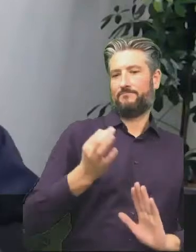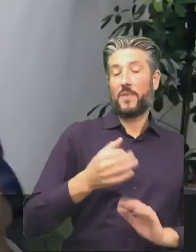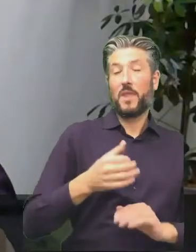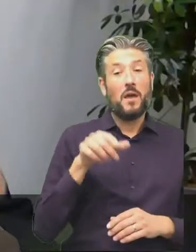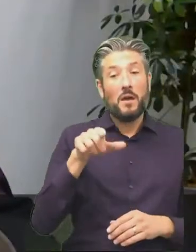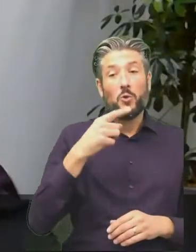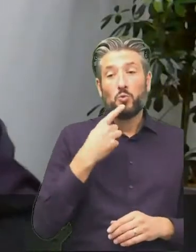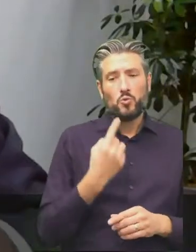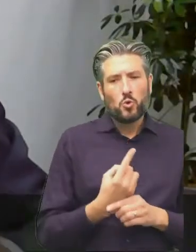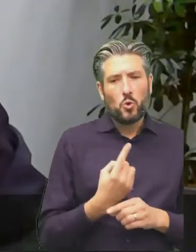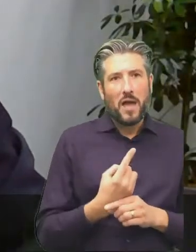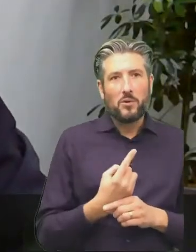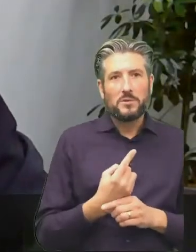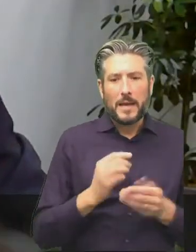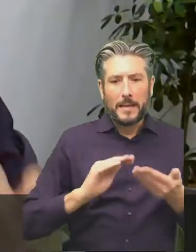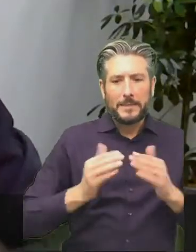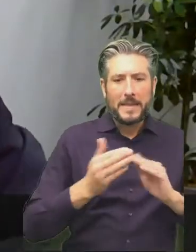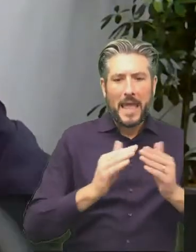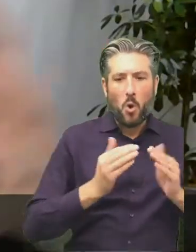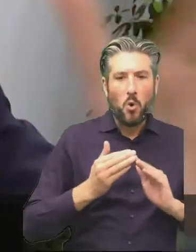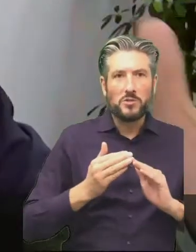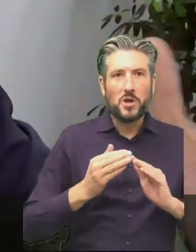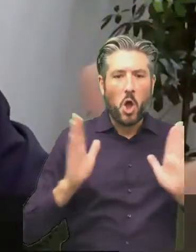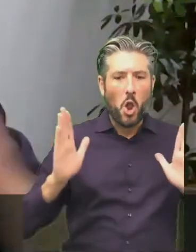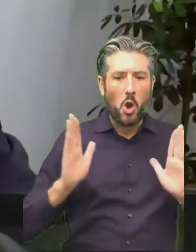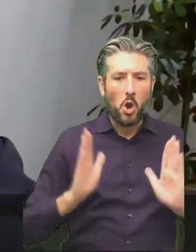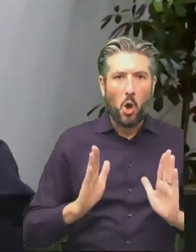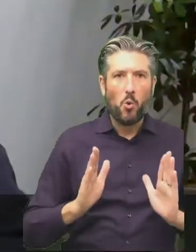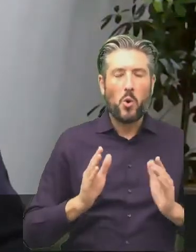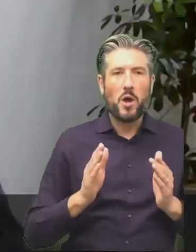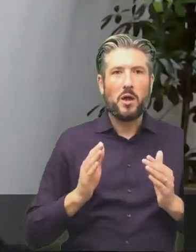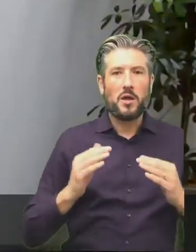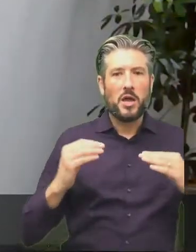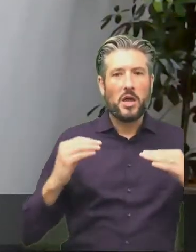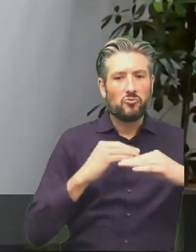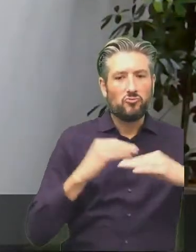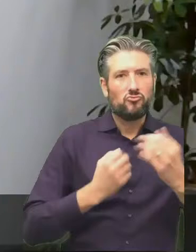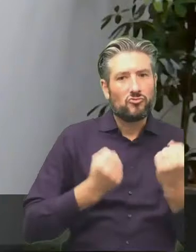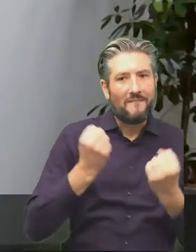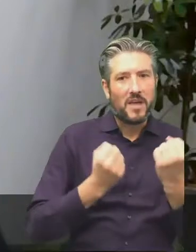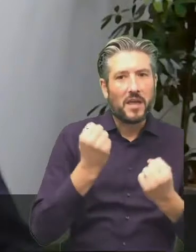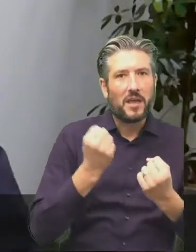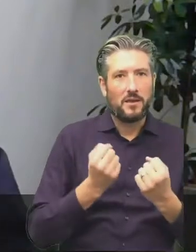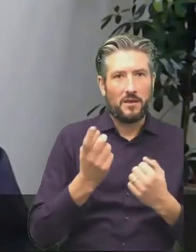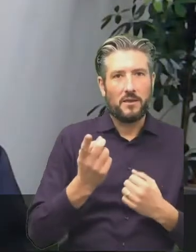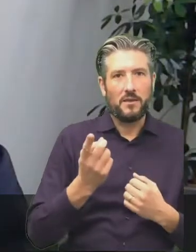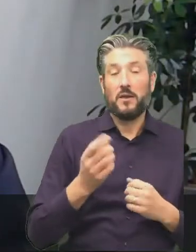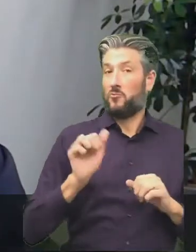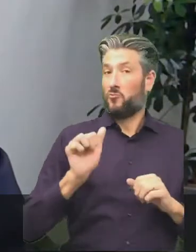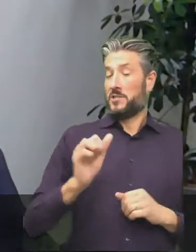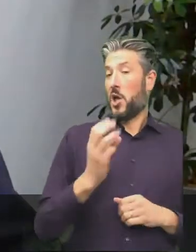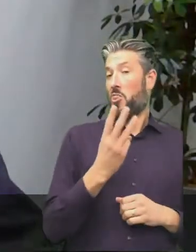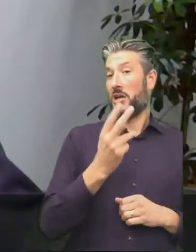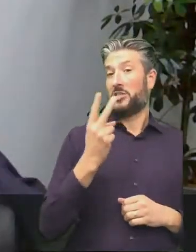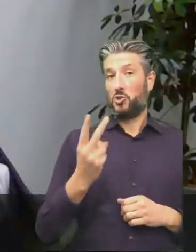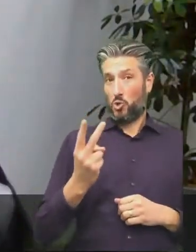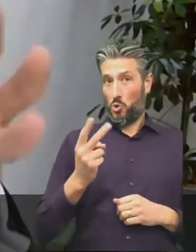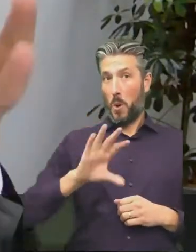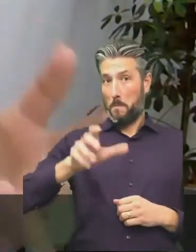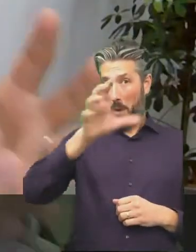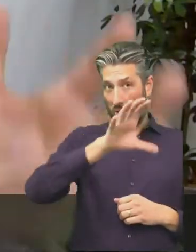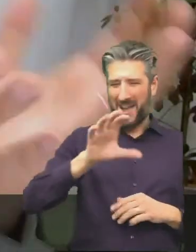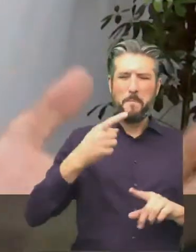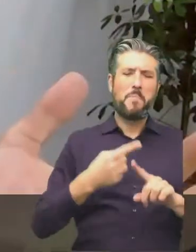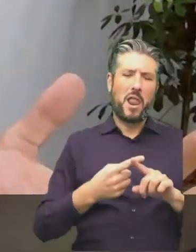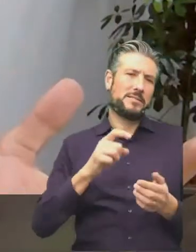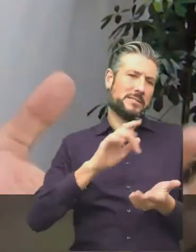the government did was the government said to councils across London, there are 32 boroughs plus the City of London. They said, look, we've got this